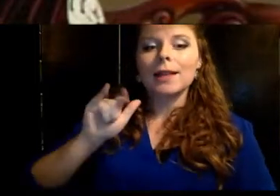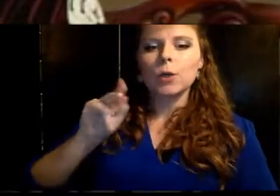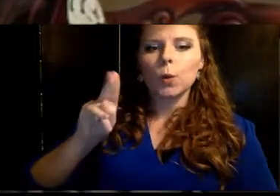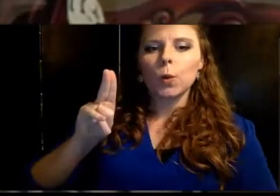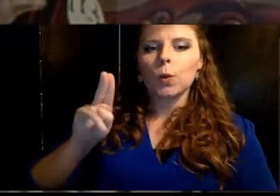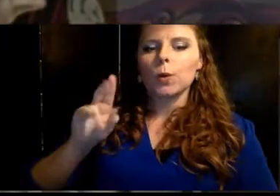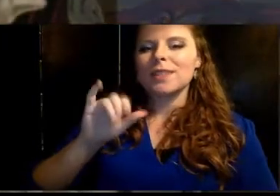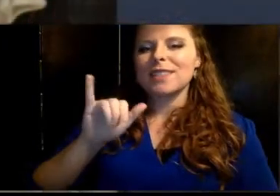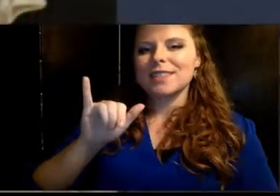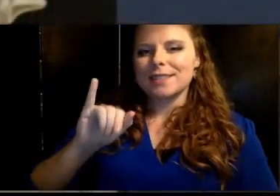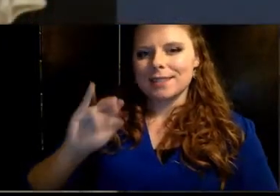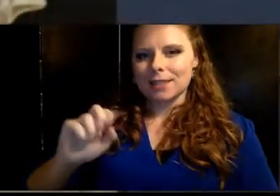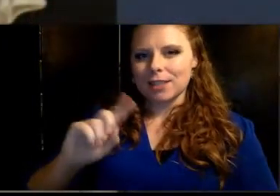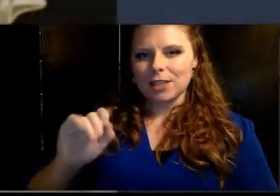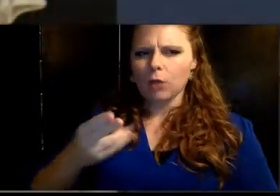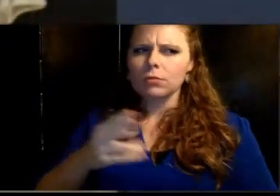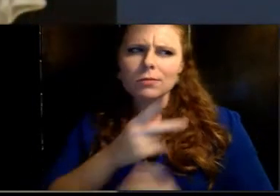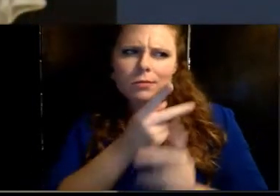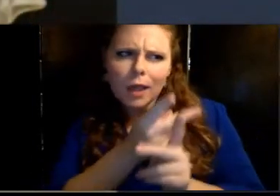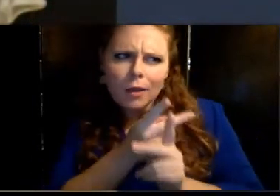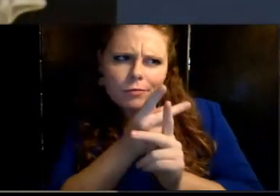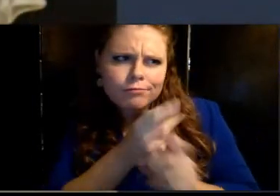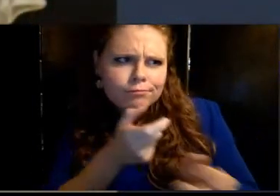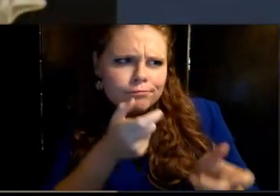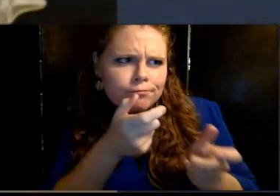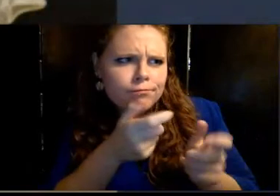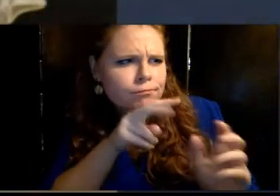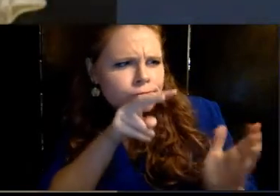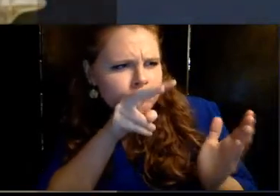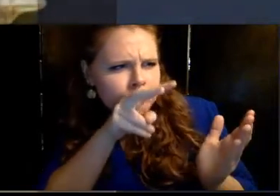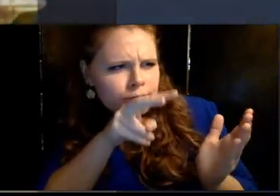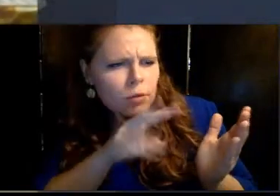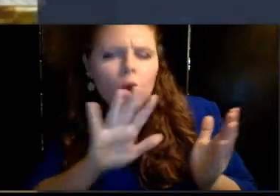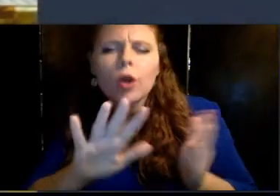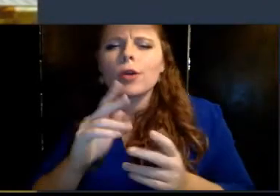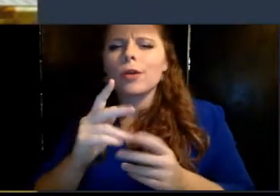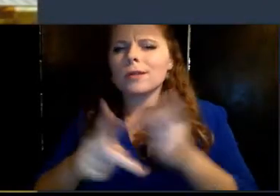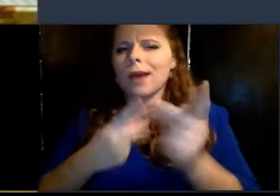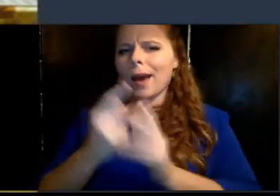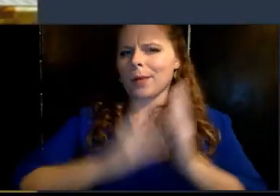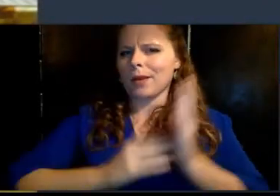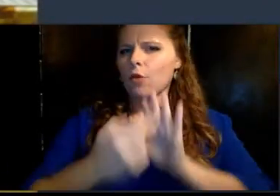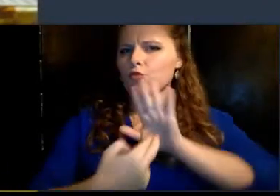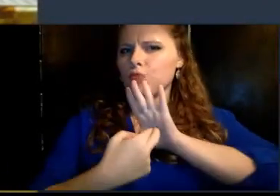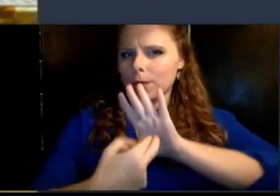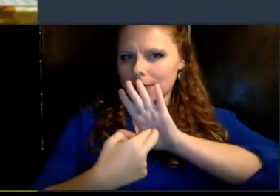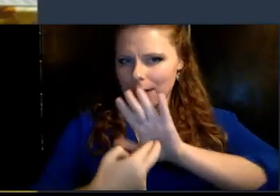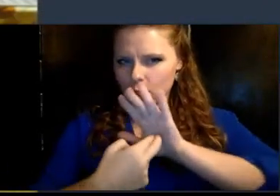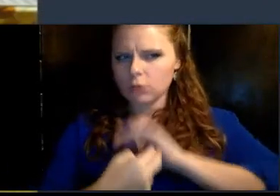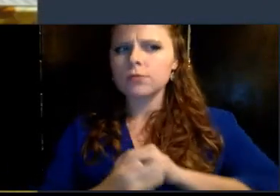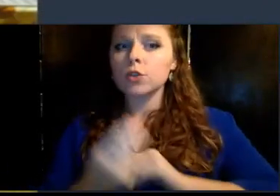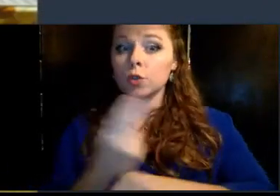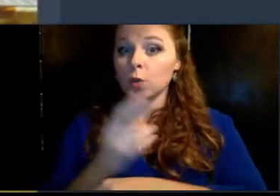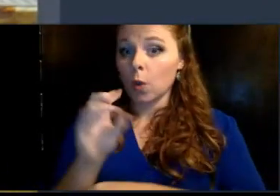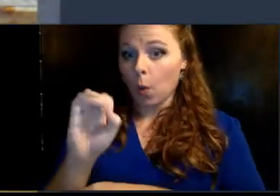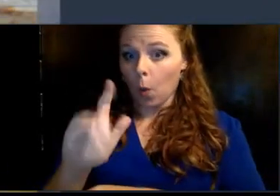Lingzhao looks very carefully at the objects she paints. Her style of painting is called representational. She uses